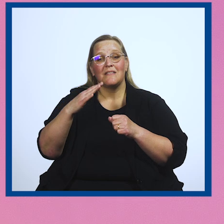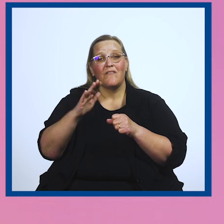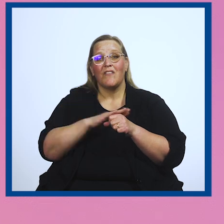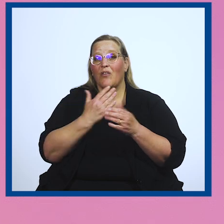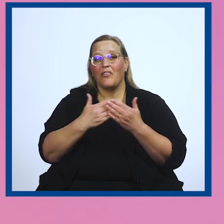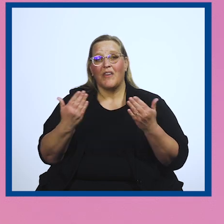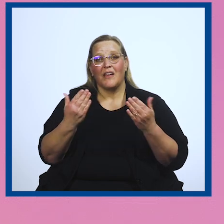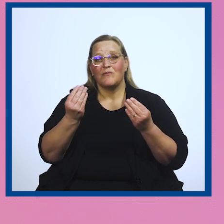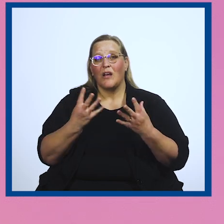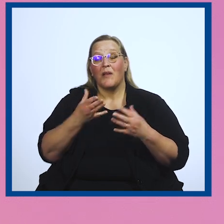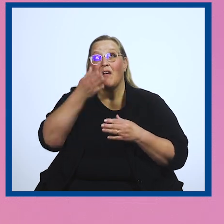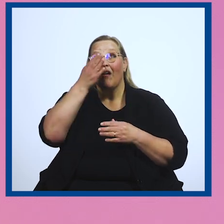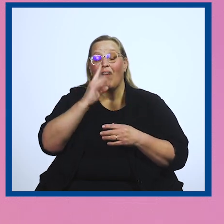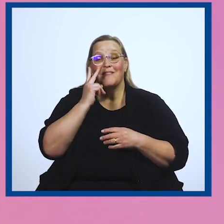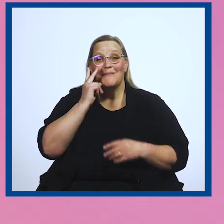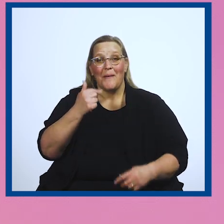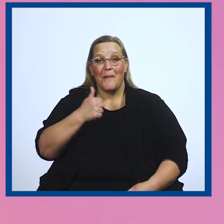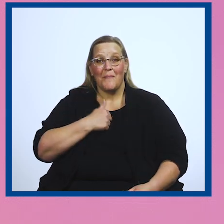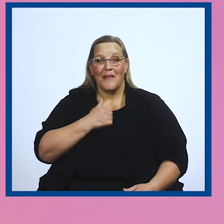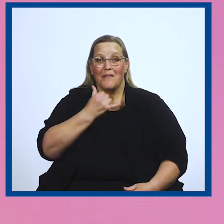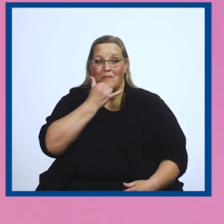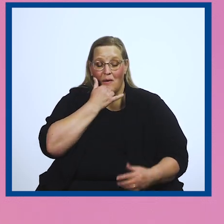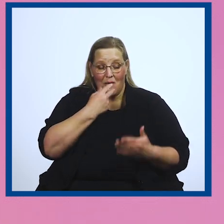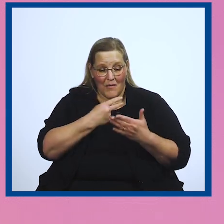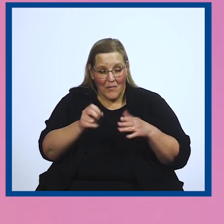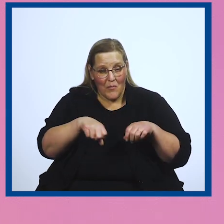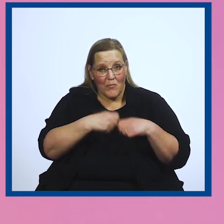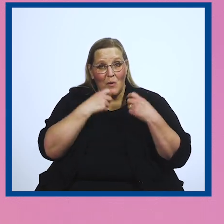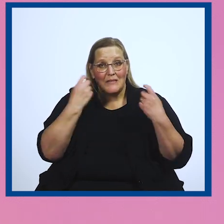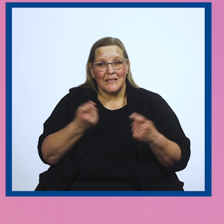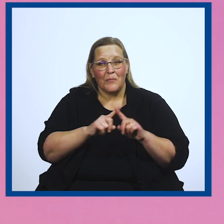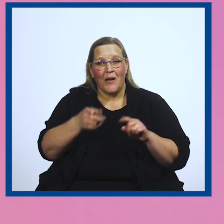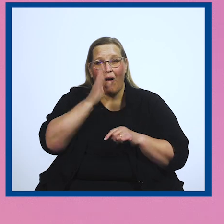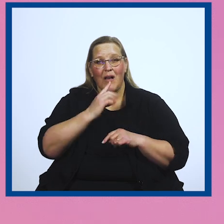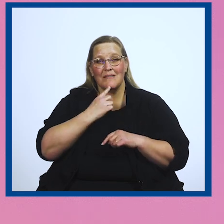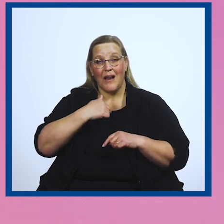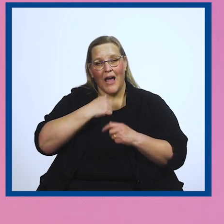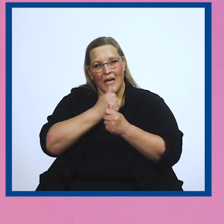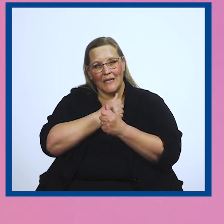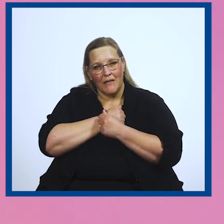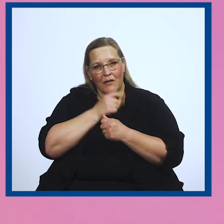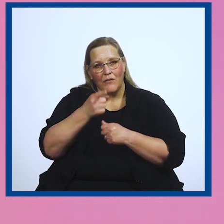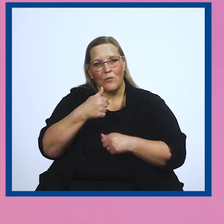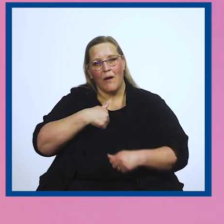all your flaws and all your brokenness and all your fears and all your sin, and yet I know you and I love you.